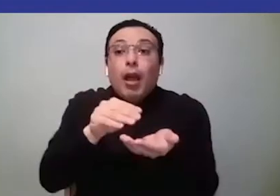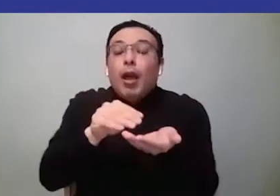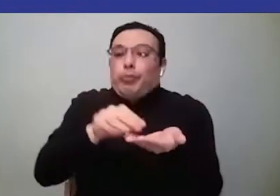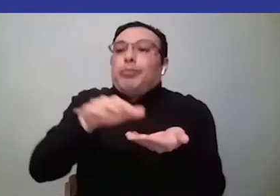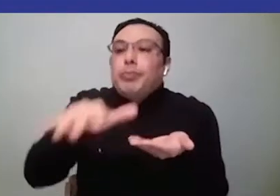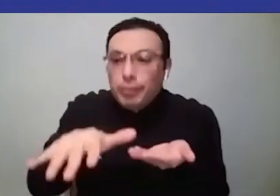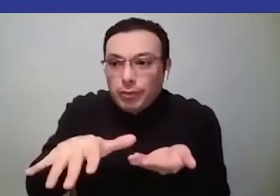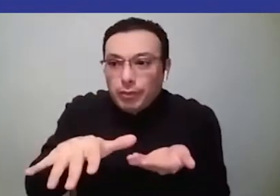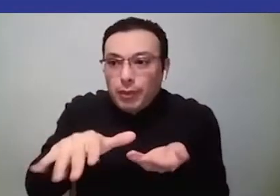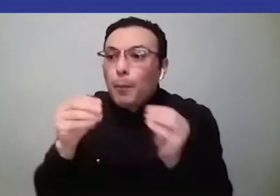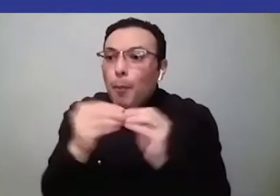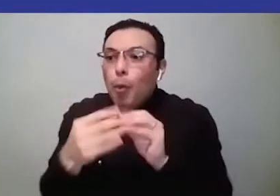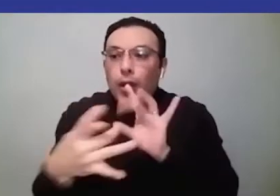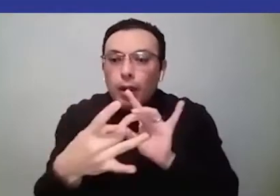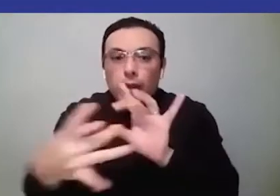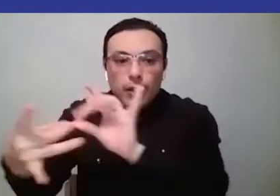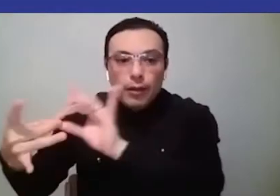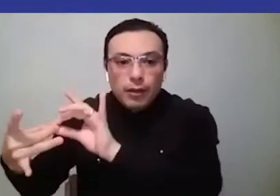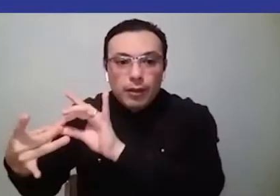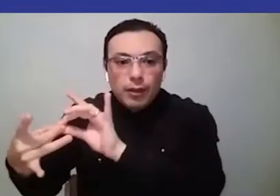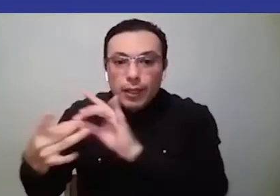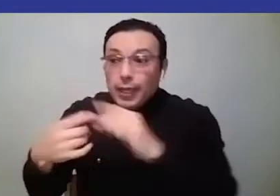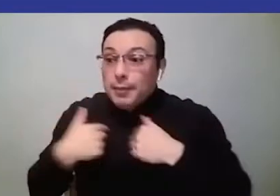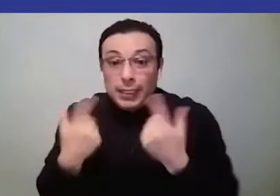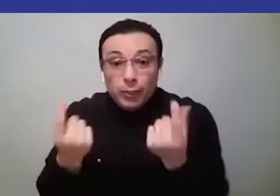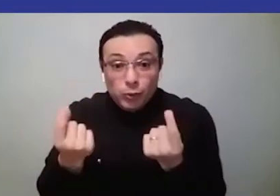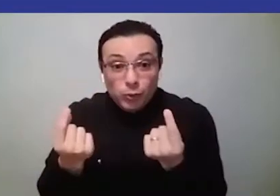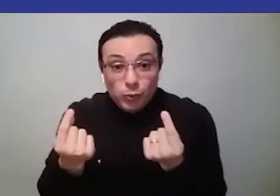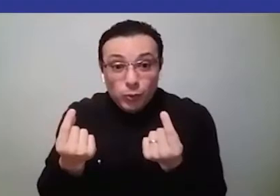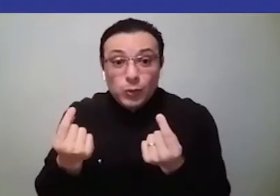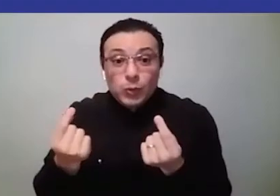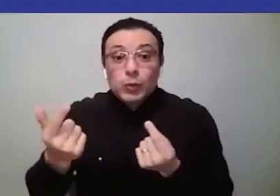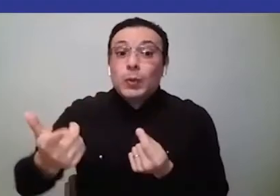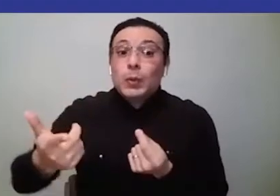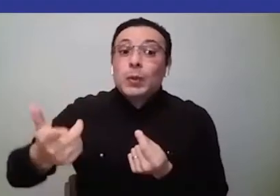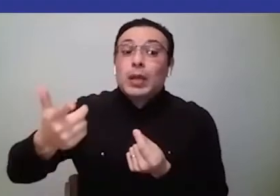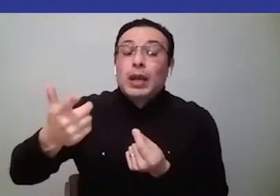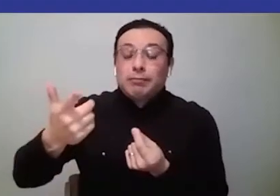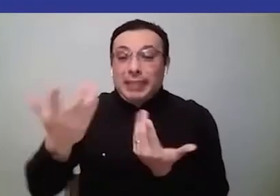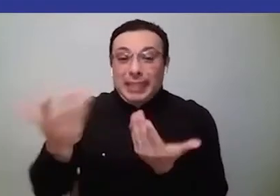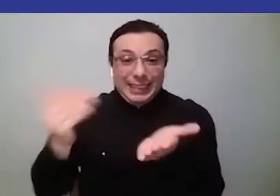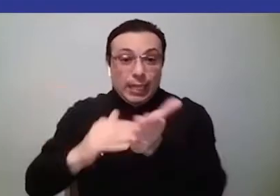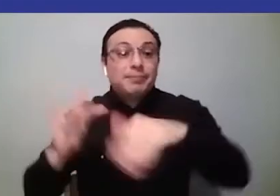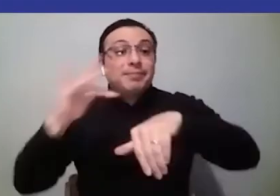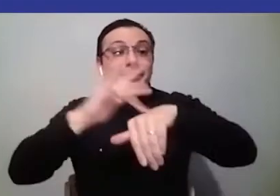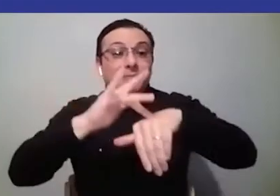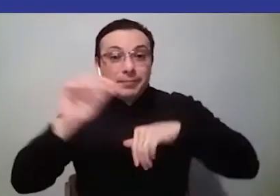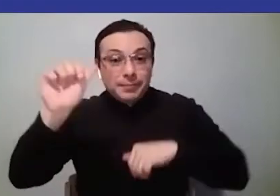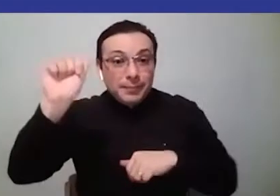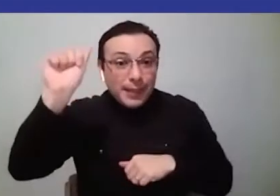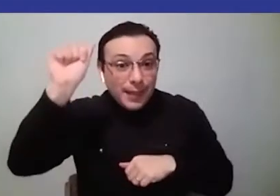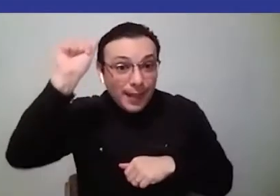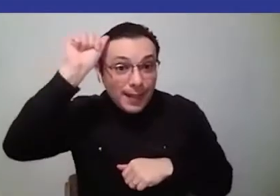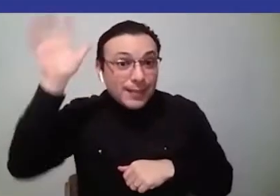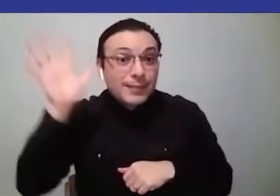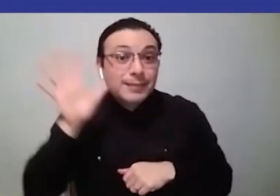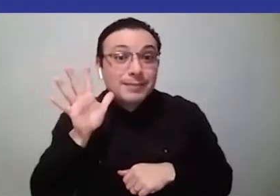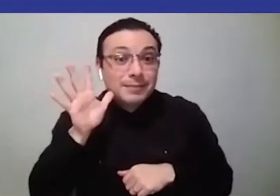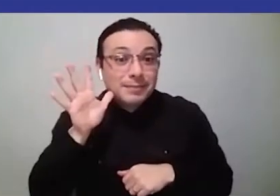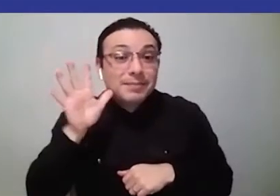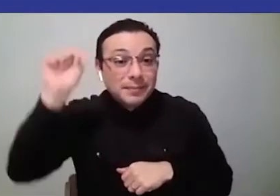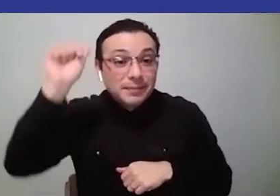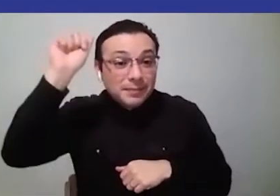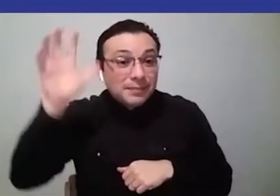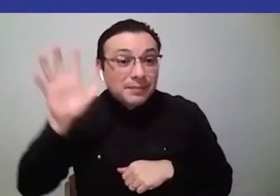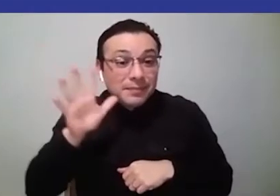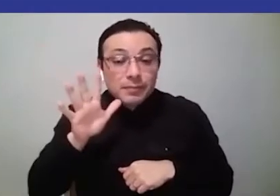back in Alaska with another project, a